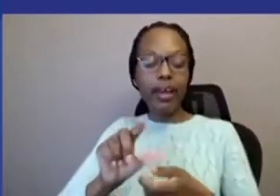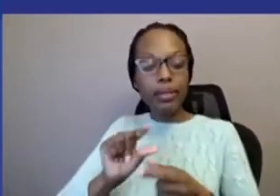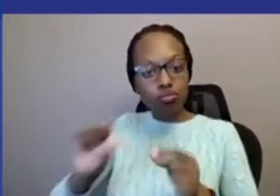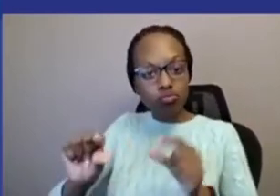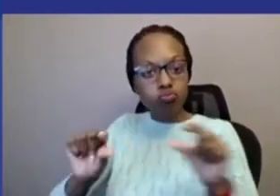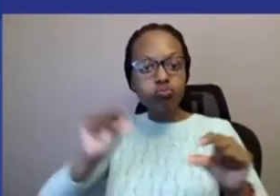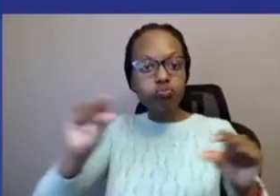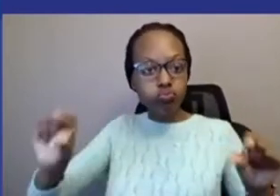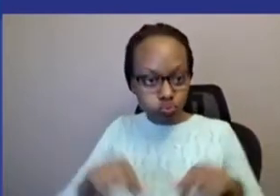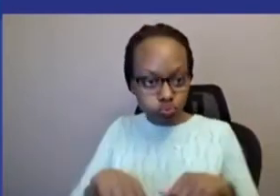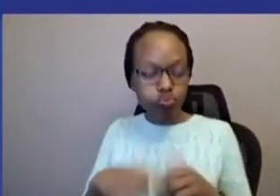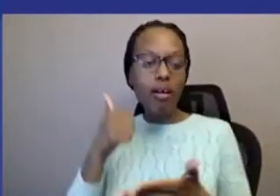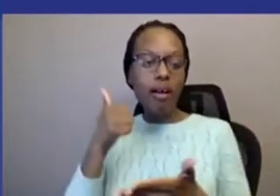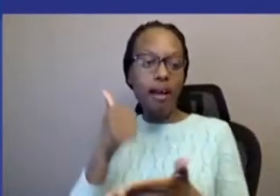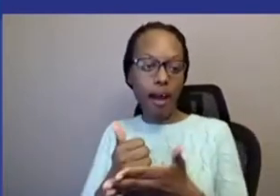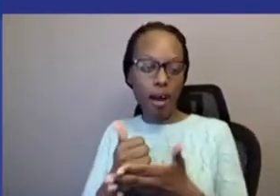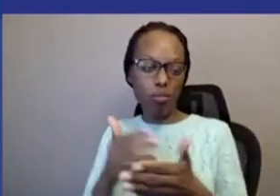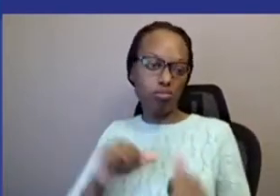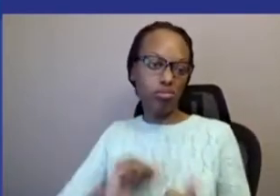inequity.